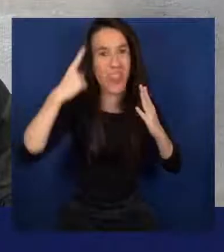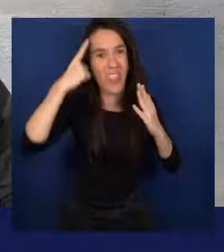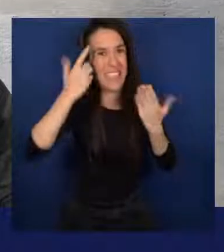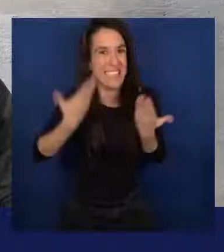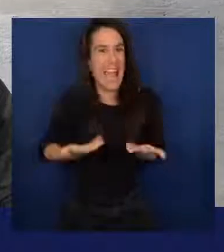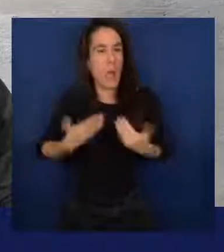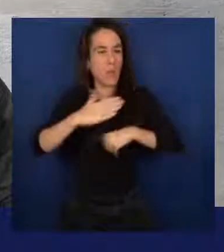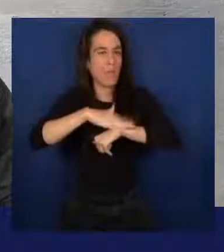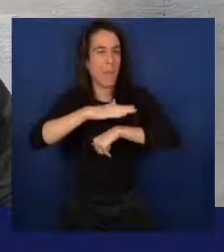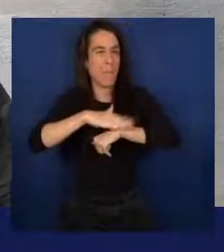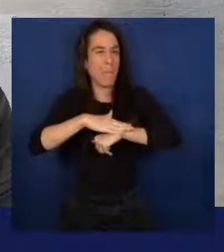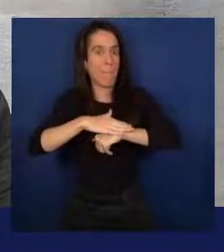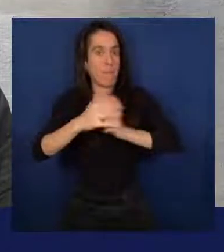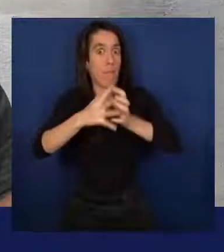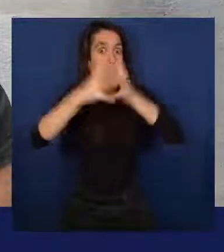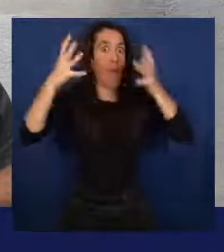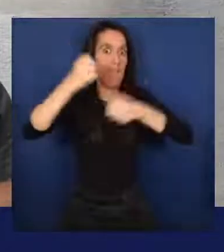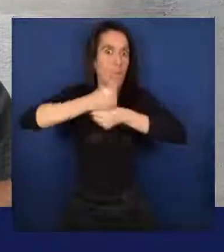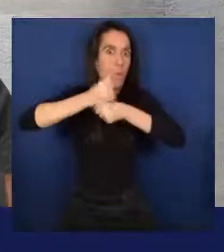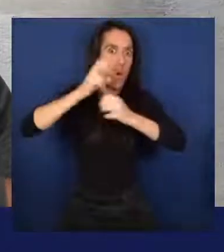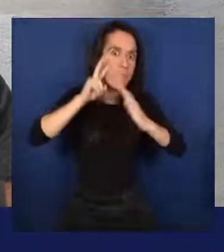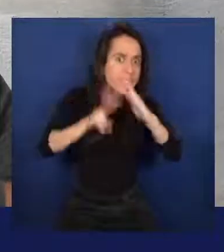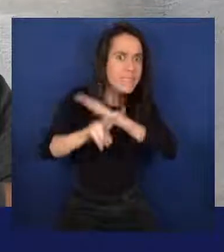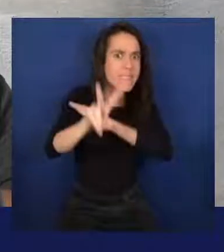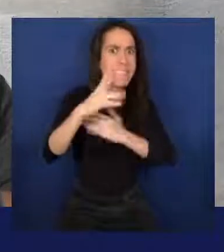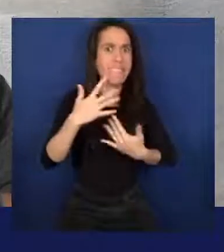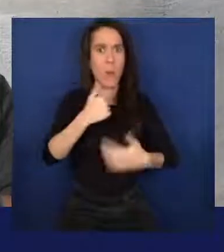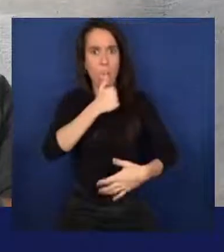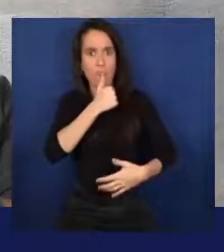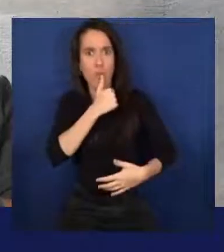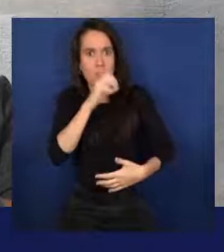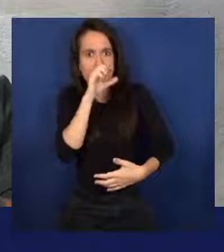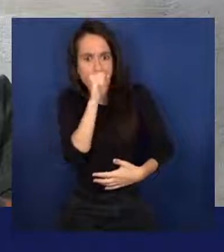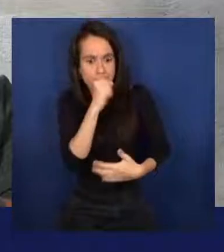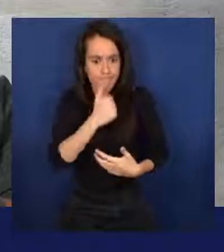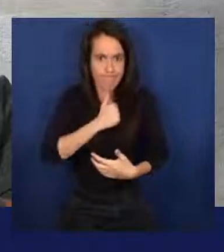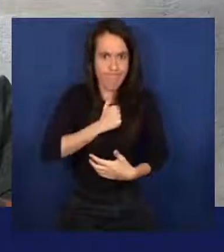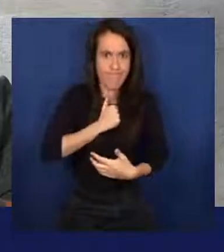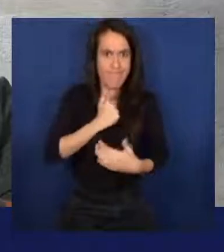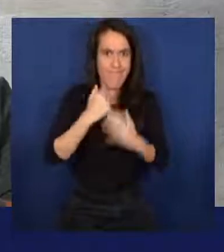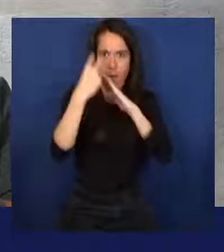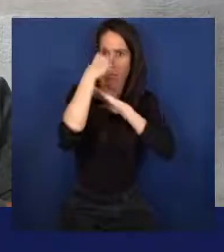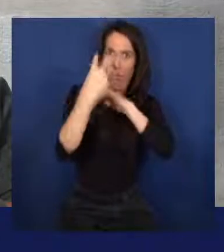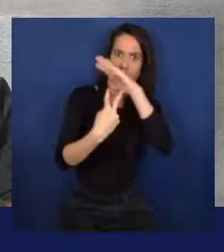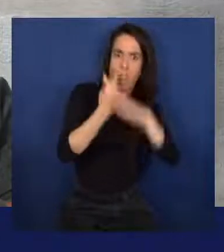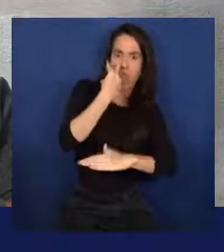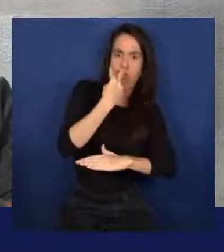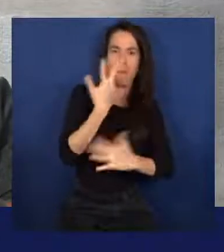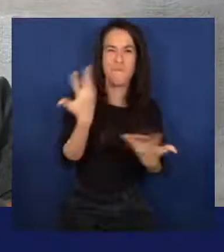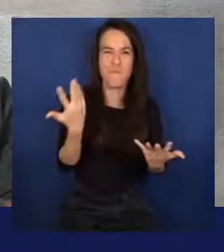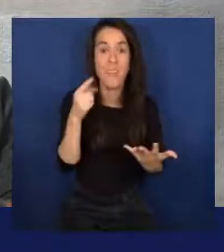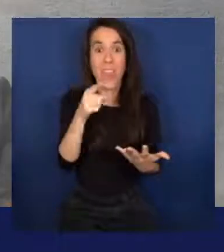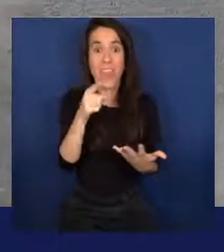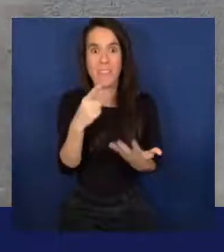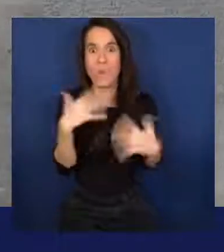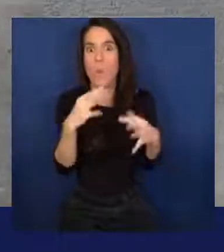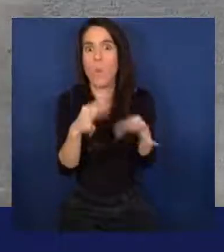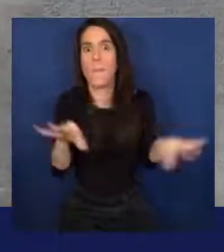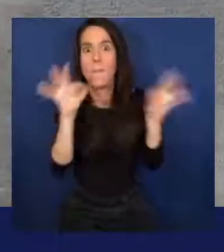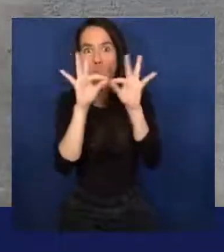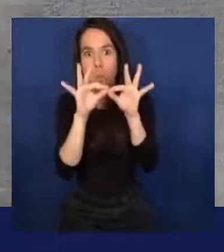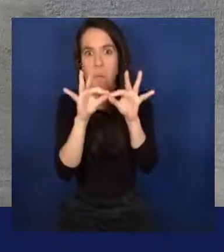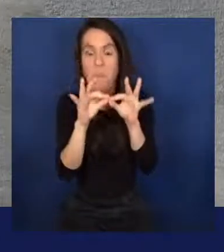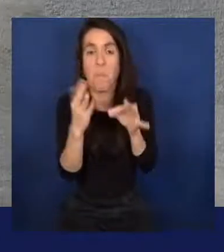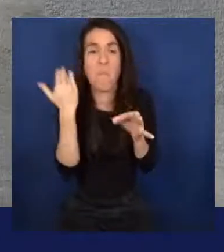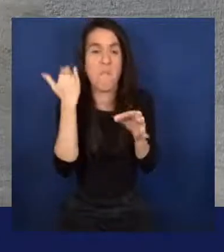data, where we now press against people's privacy and attention all of the time. And so those are now valued things, precious things, and